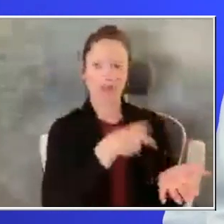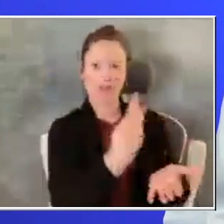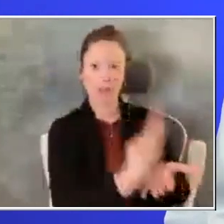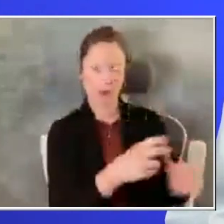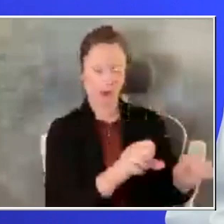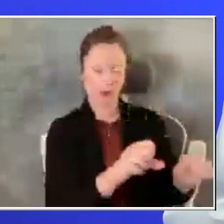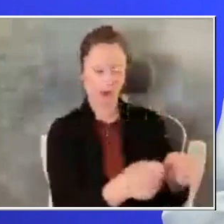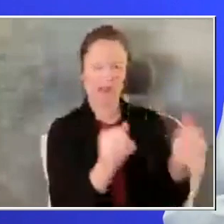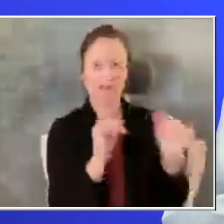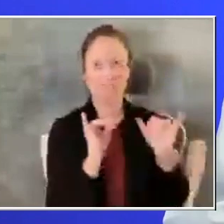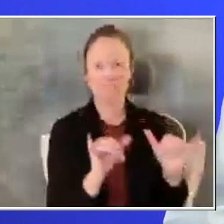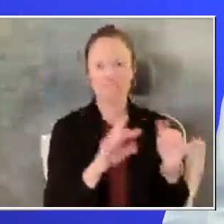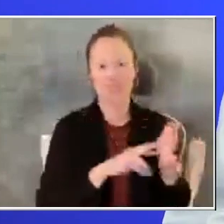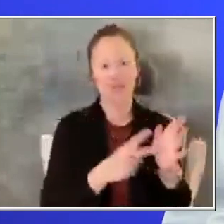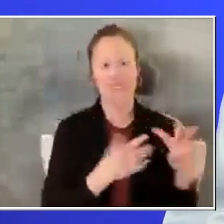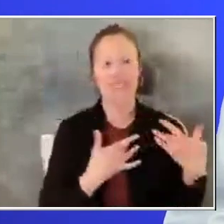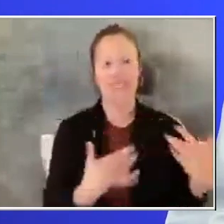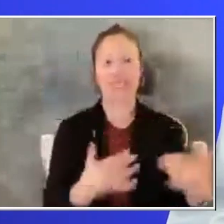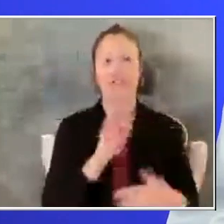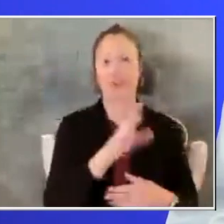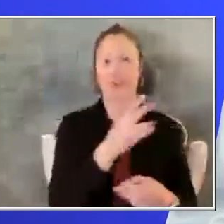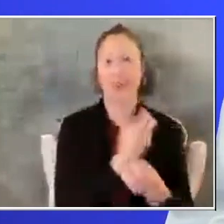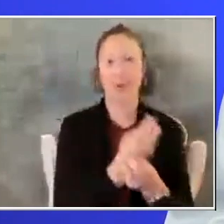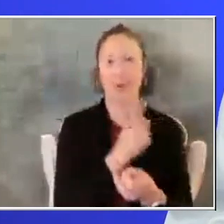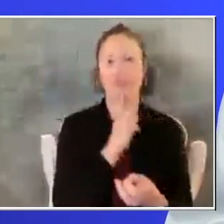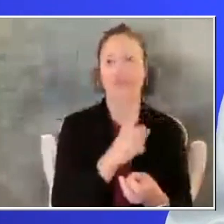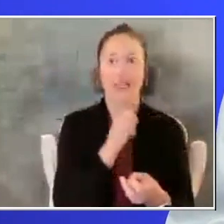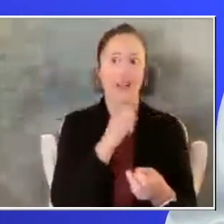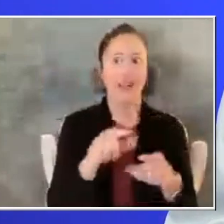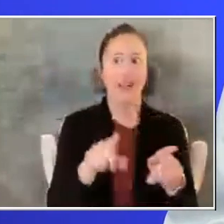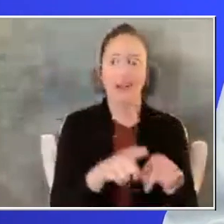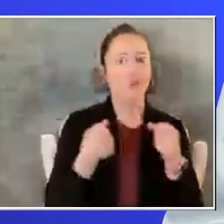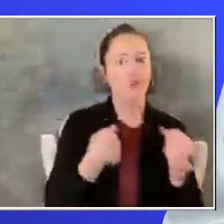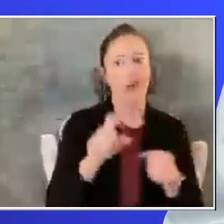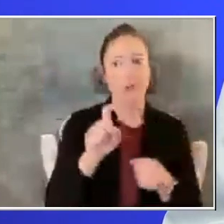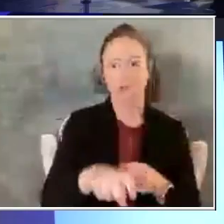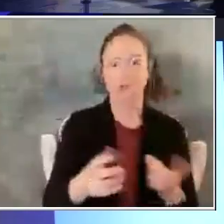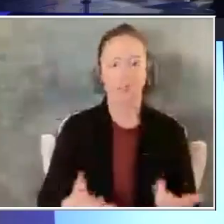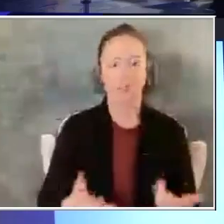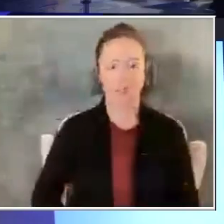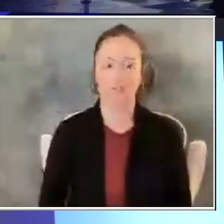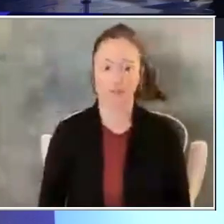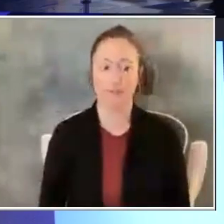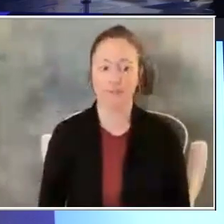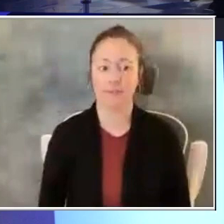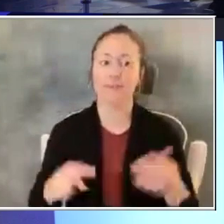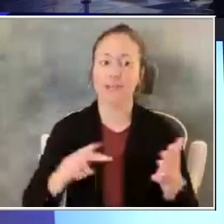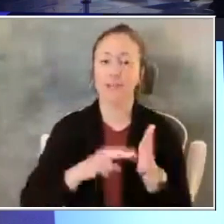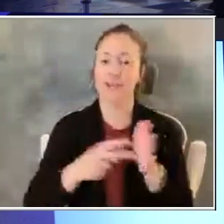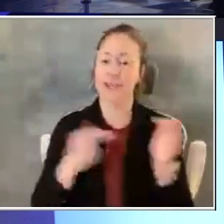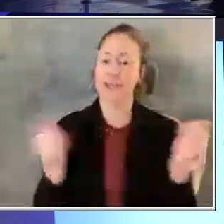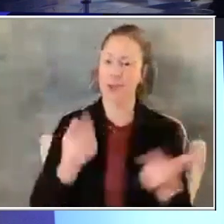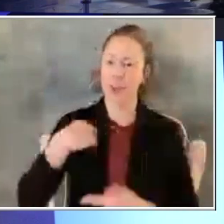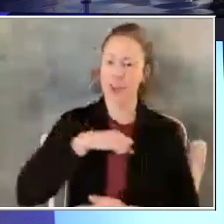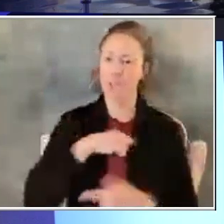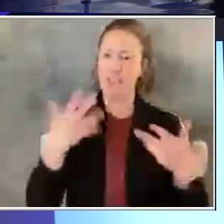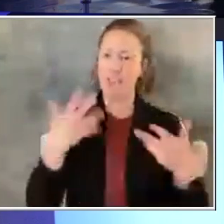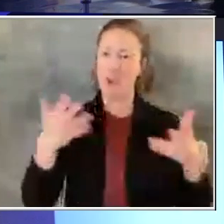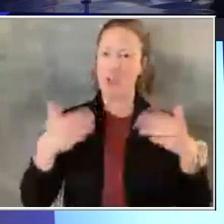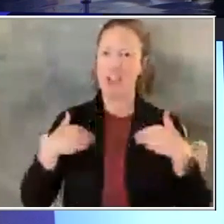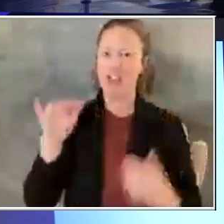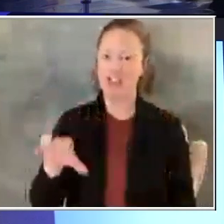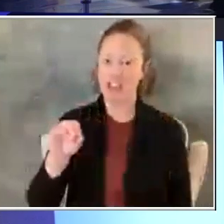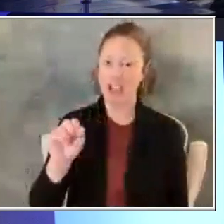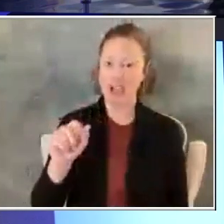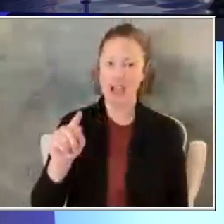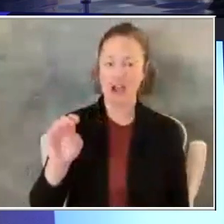generally that means that your bones are not as strong as they should be. So are we all like in a state of osteopenia? Not all of us.